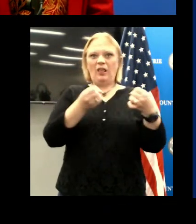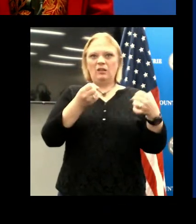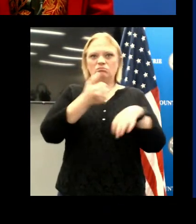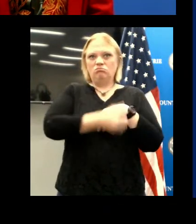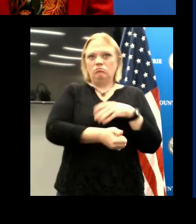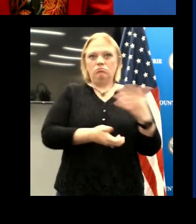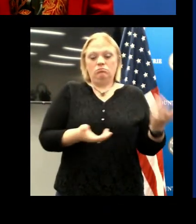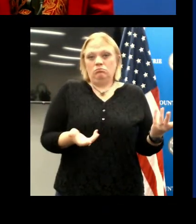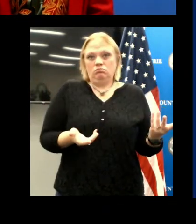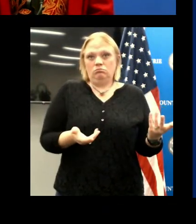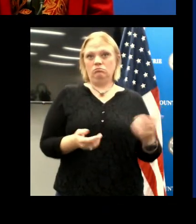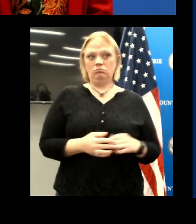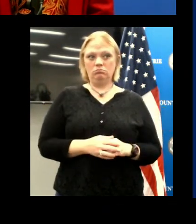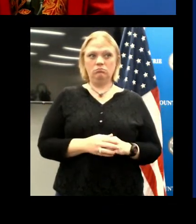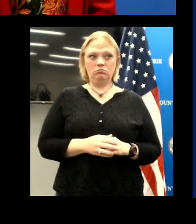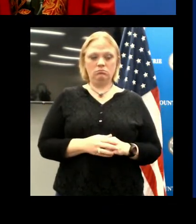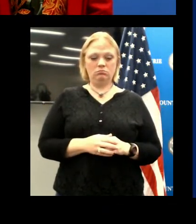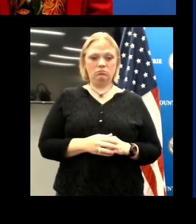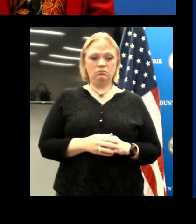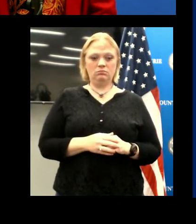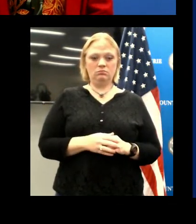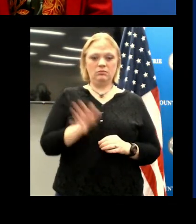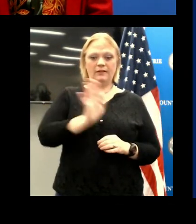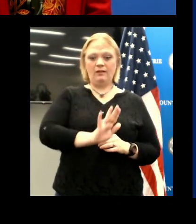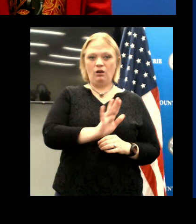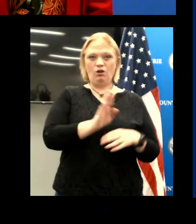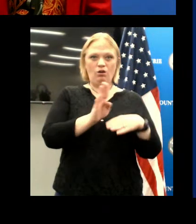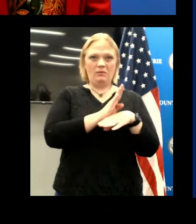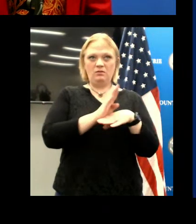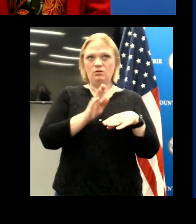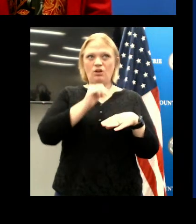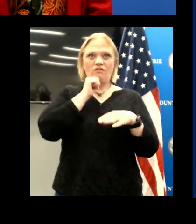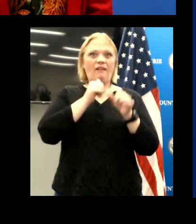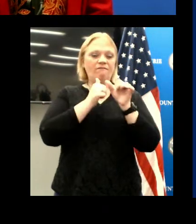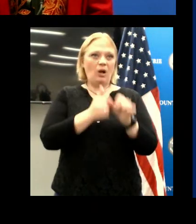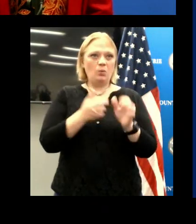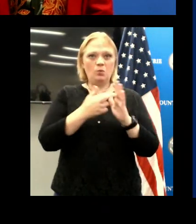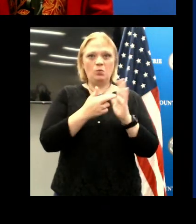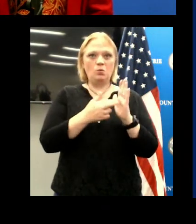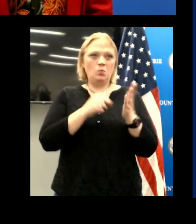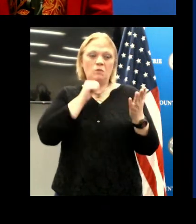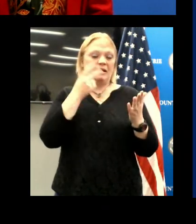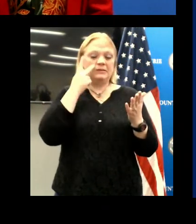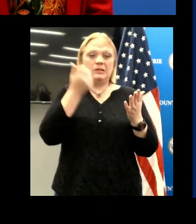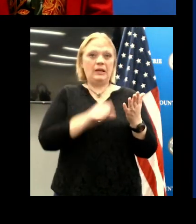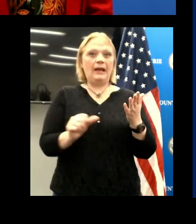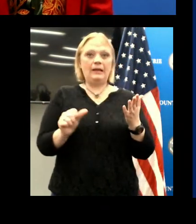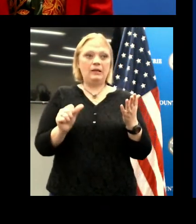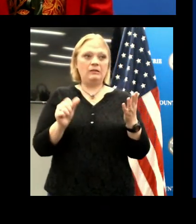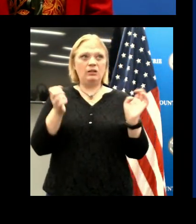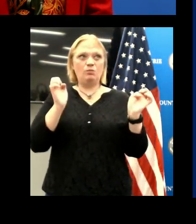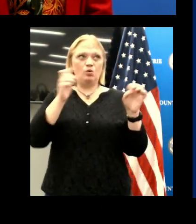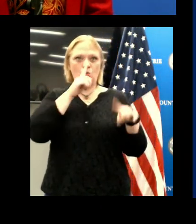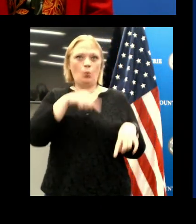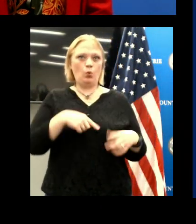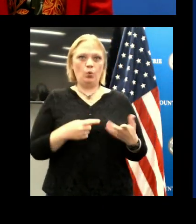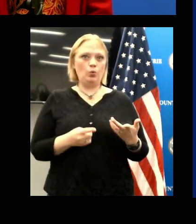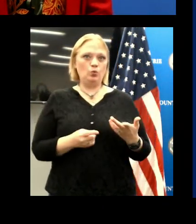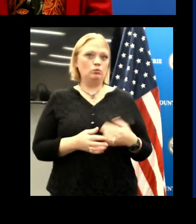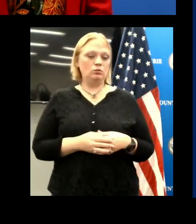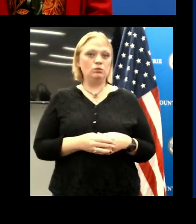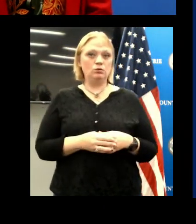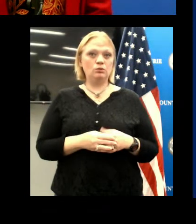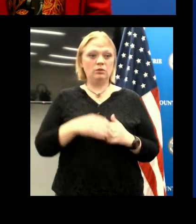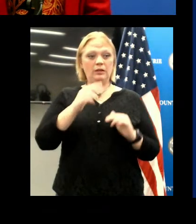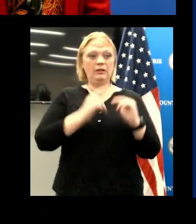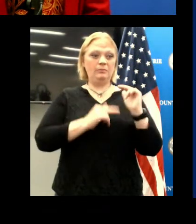violations where the facilities are not adhering to COVID-19 emergency orders. Their